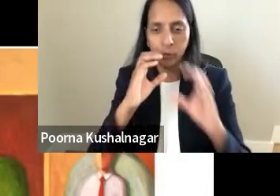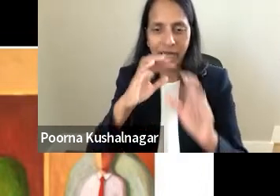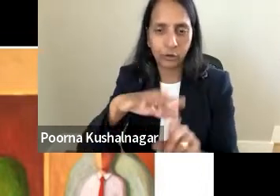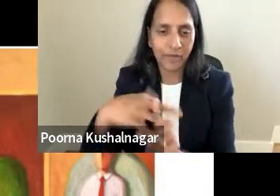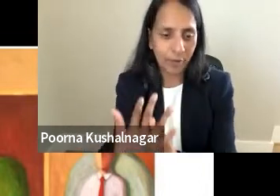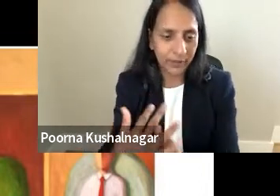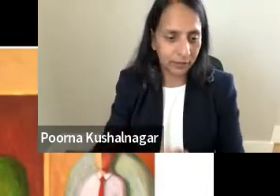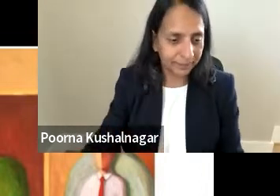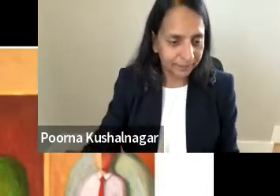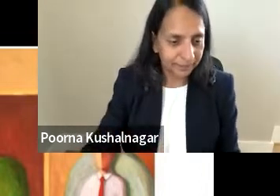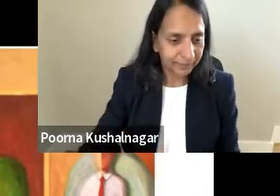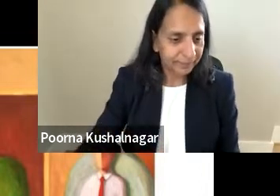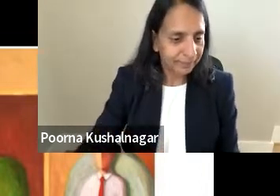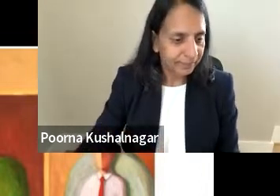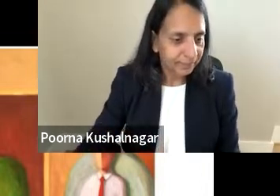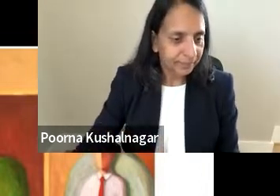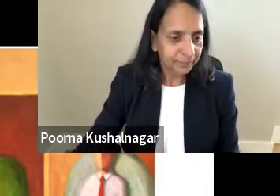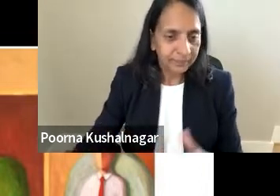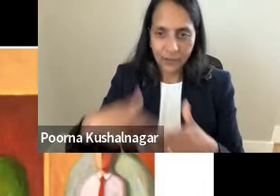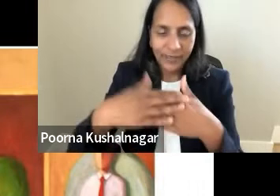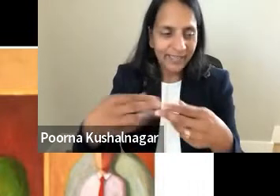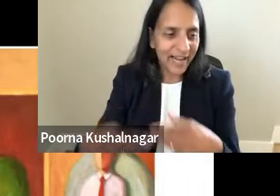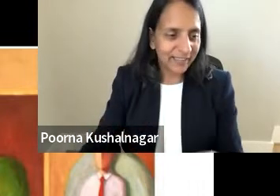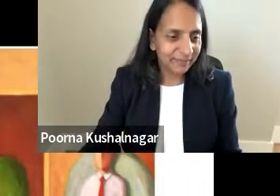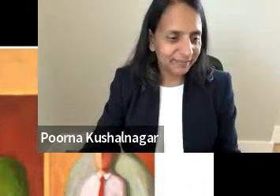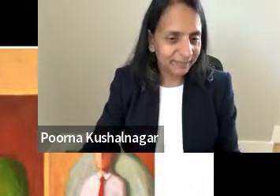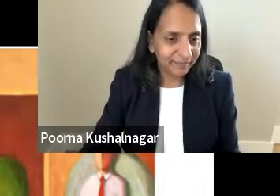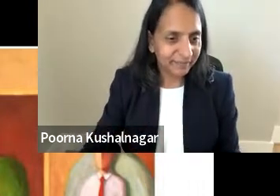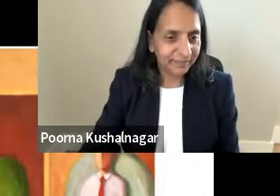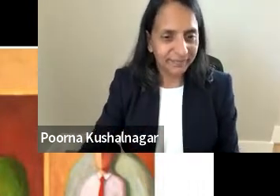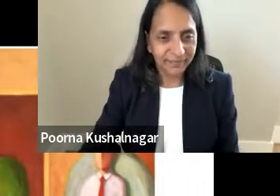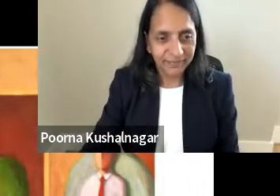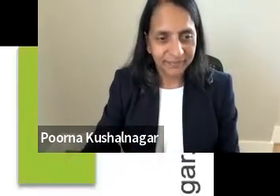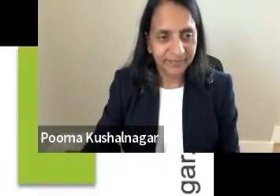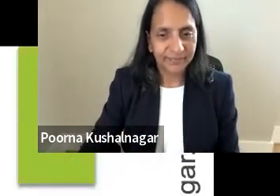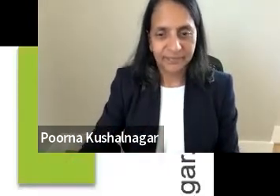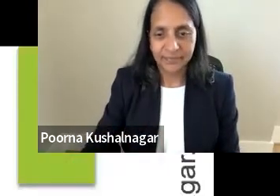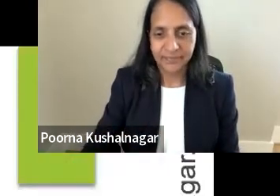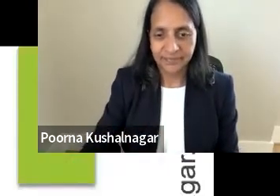inclusive communication environment for the child. Next slide, please.